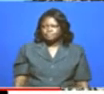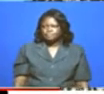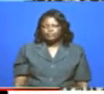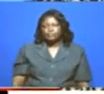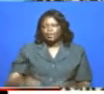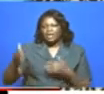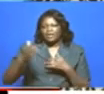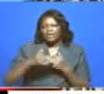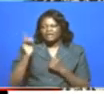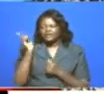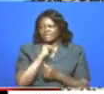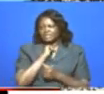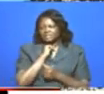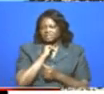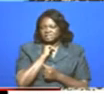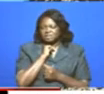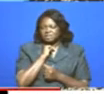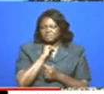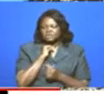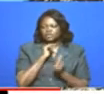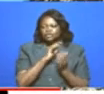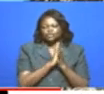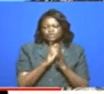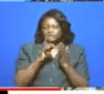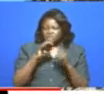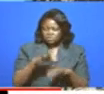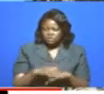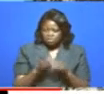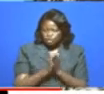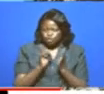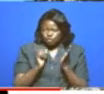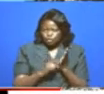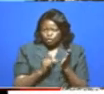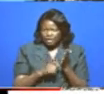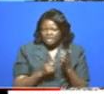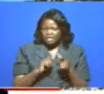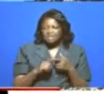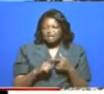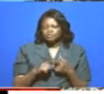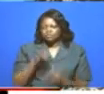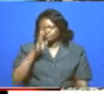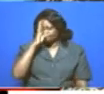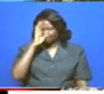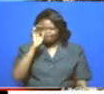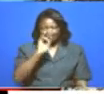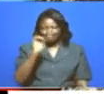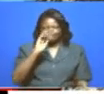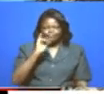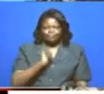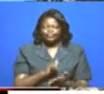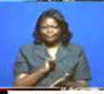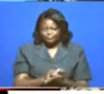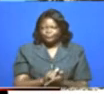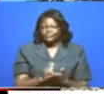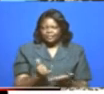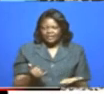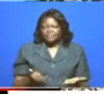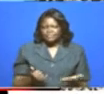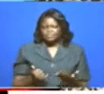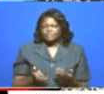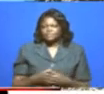the composition and INSHA. And we have no doubt that, subject to the availability of His Excellency the